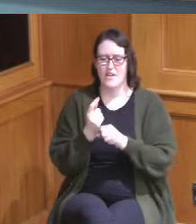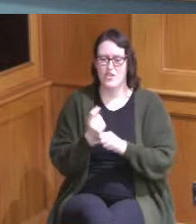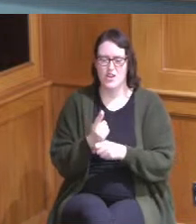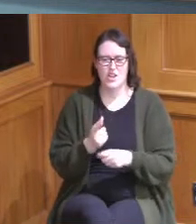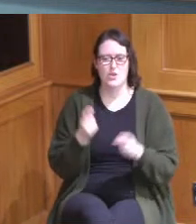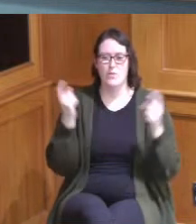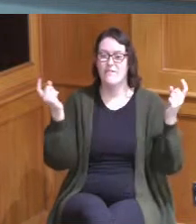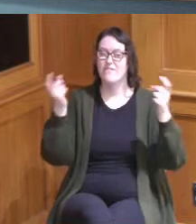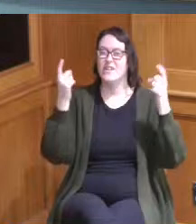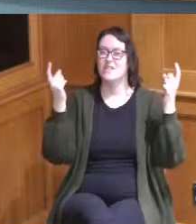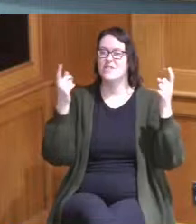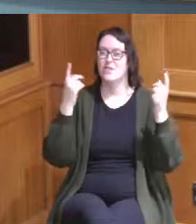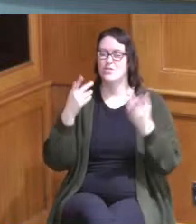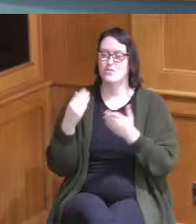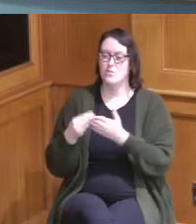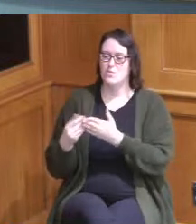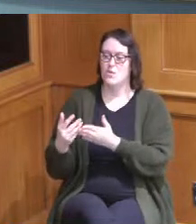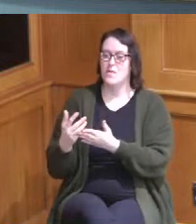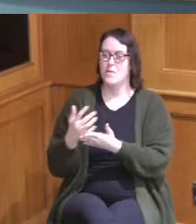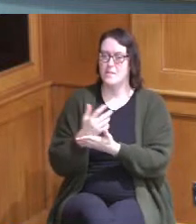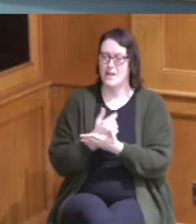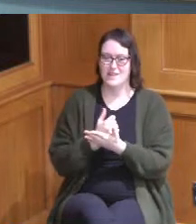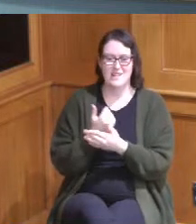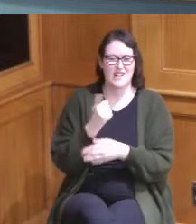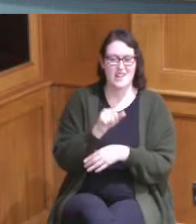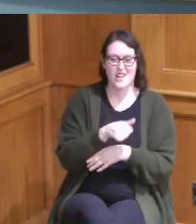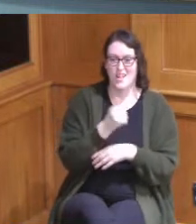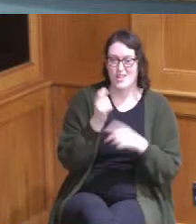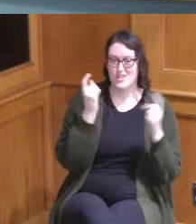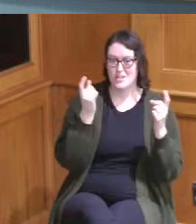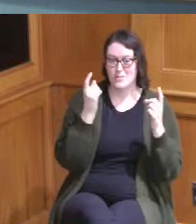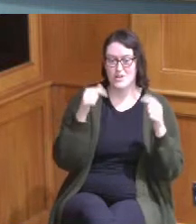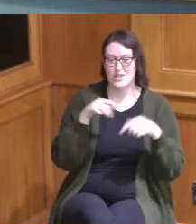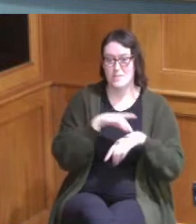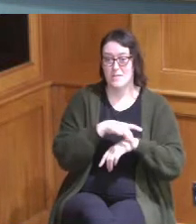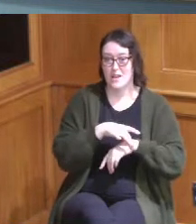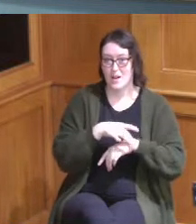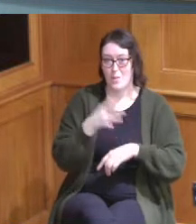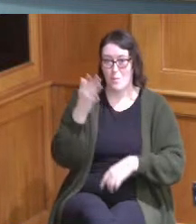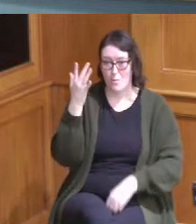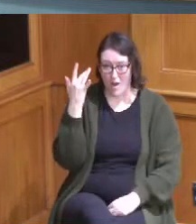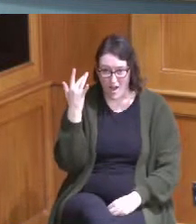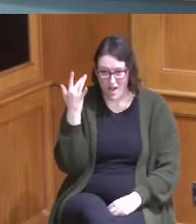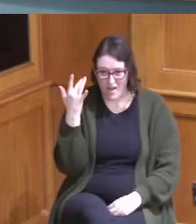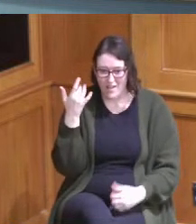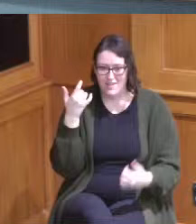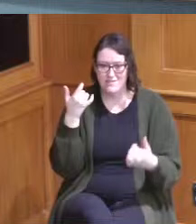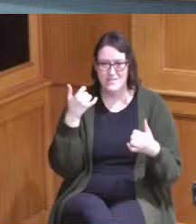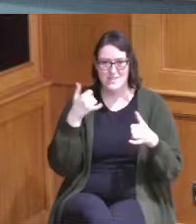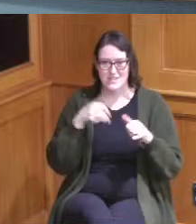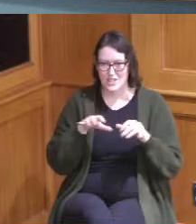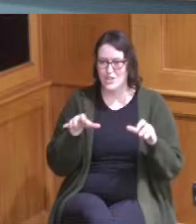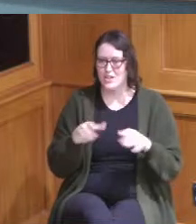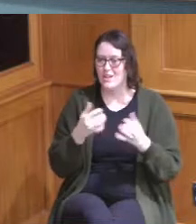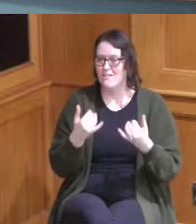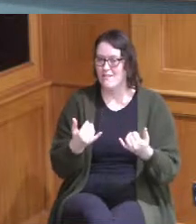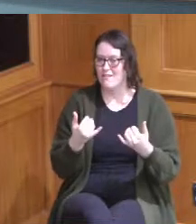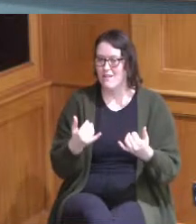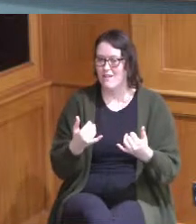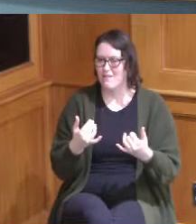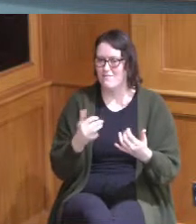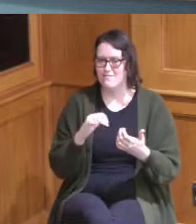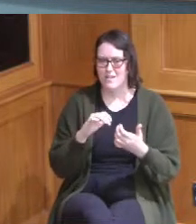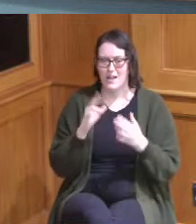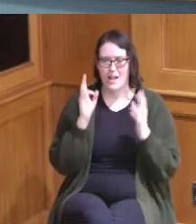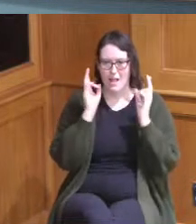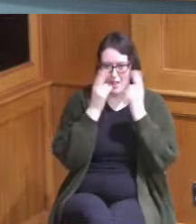festival is gonna bring more money than any celebration on the planet. Why? Because it's still done today.